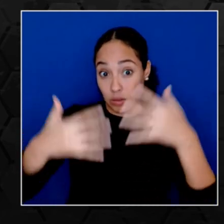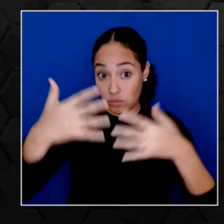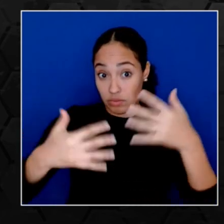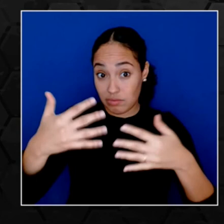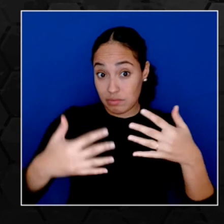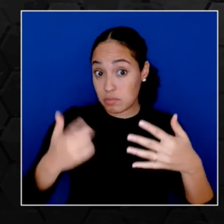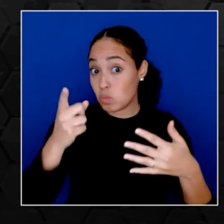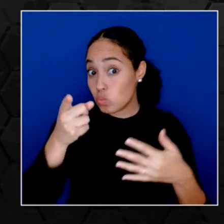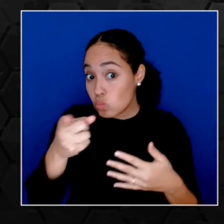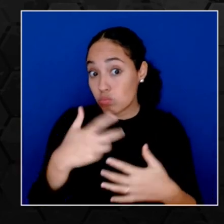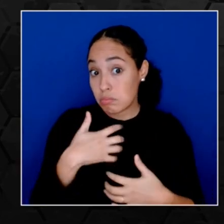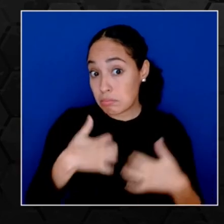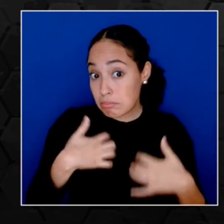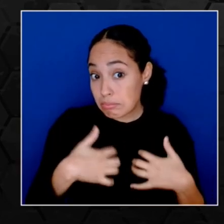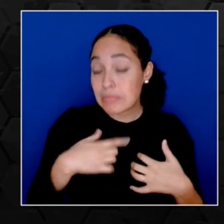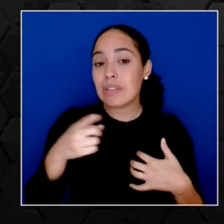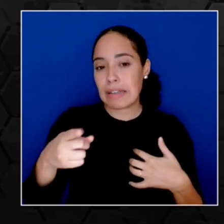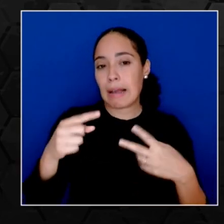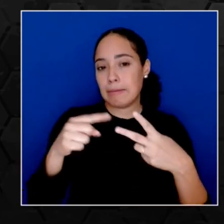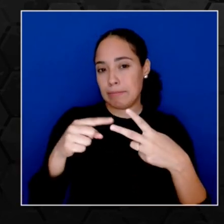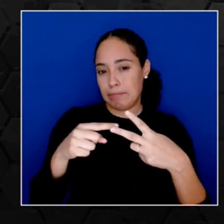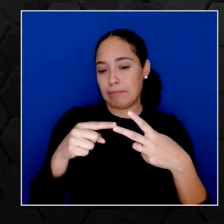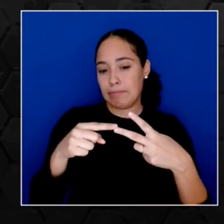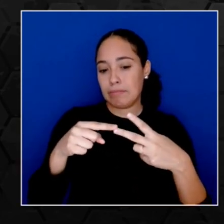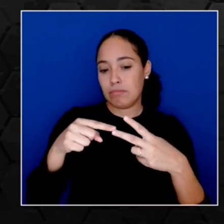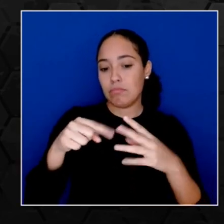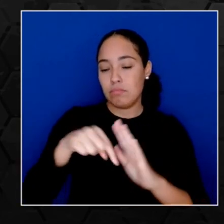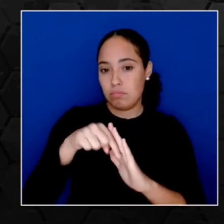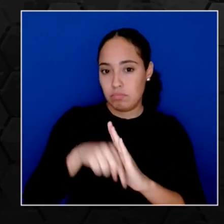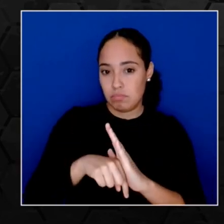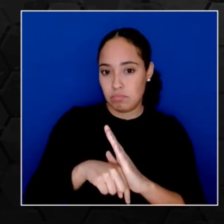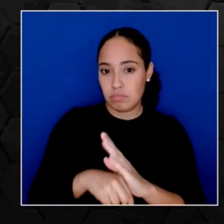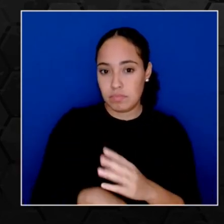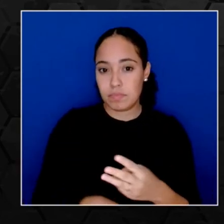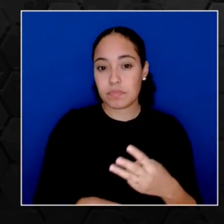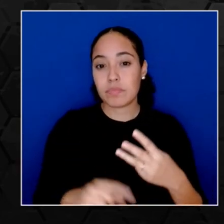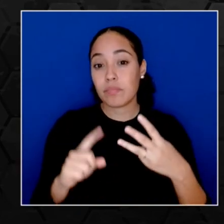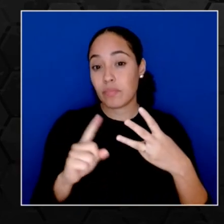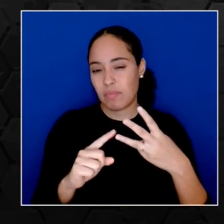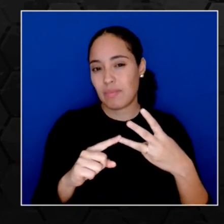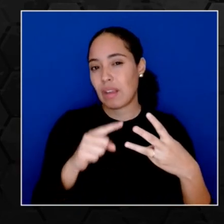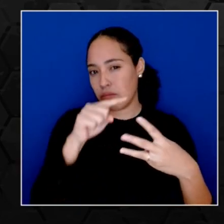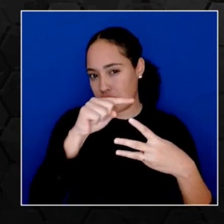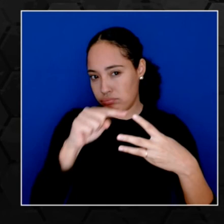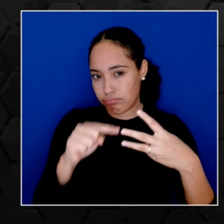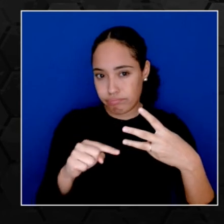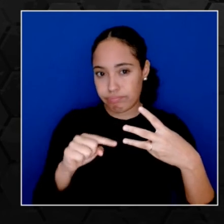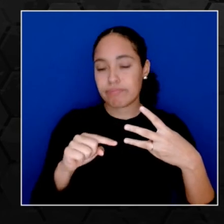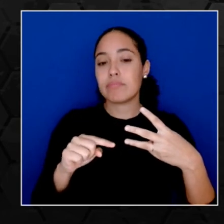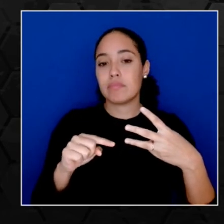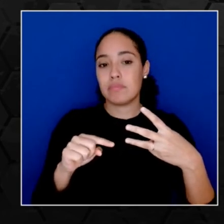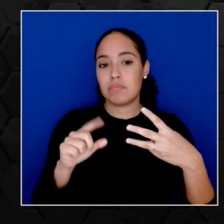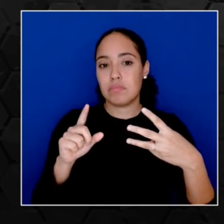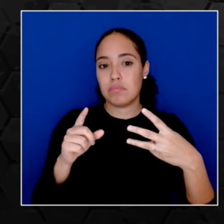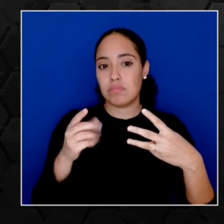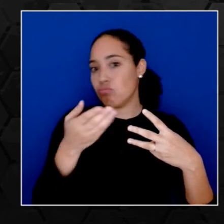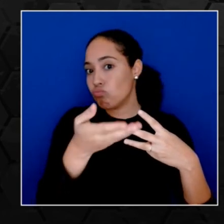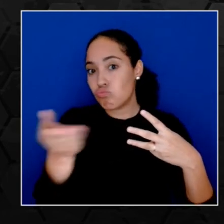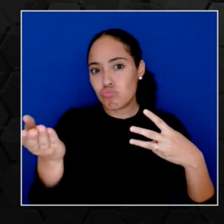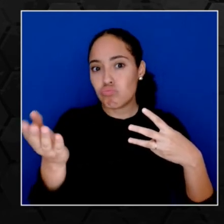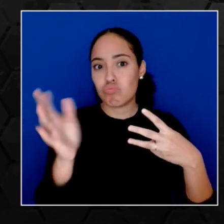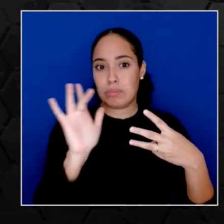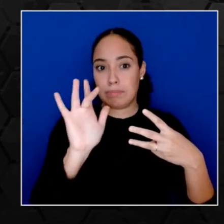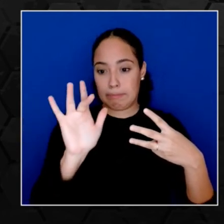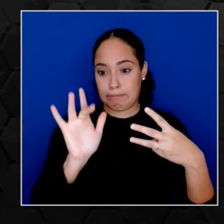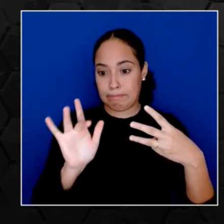can check the last link, which is the GitHub repository that I actually provided you here. So you can go here, like play with